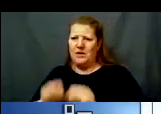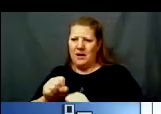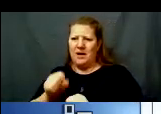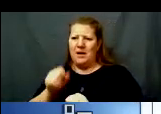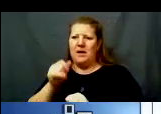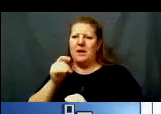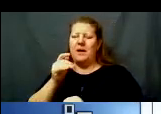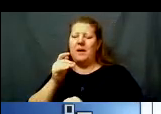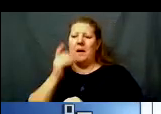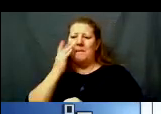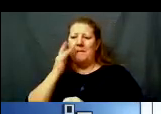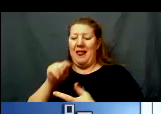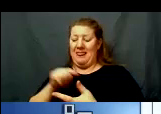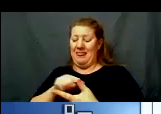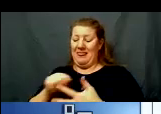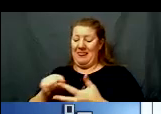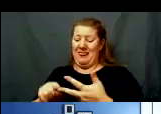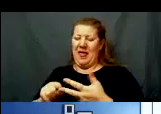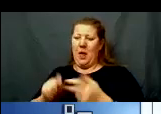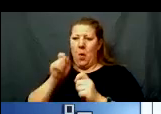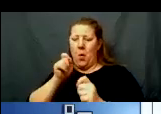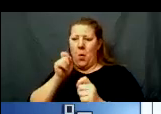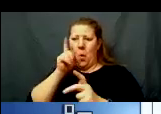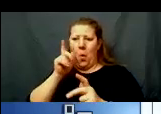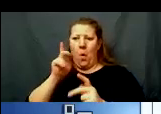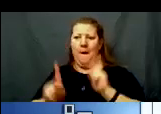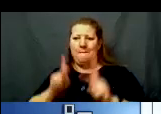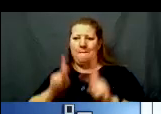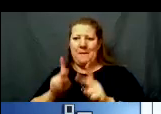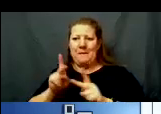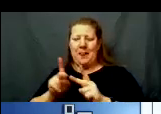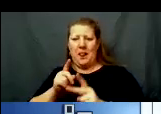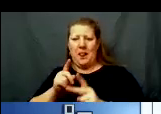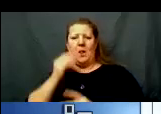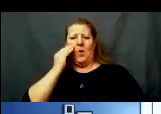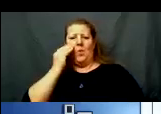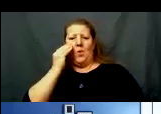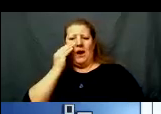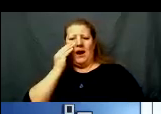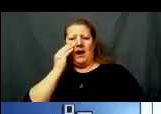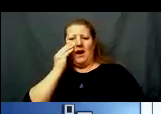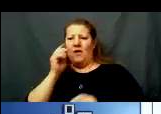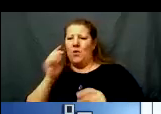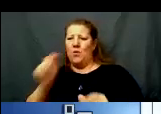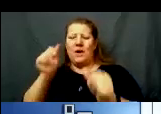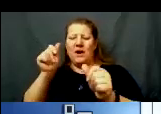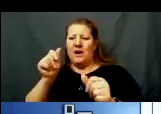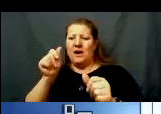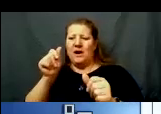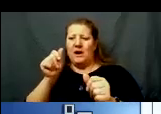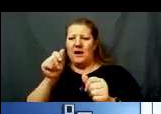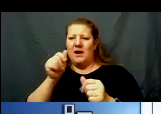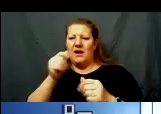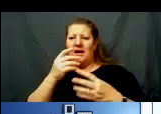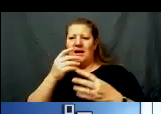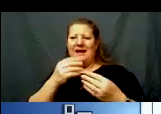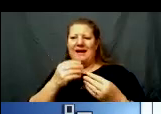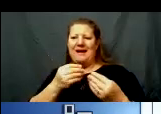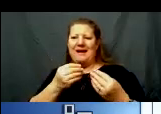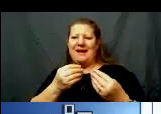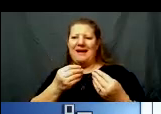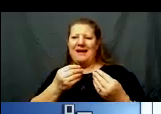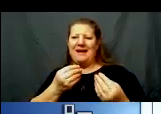They open people's eyes in ways that few other disciplines do and give incarcerated persons, like our students who are